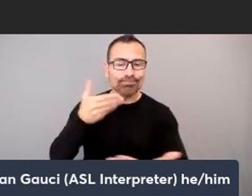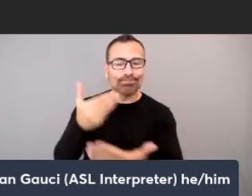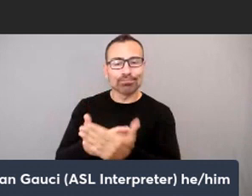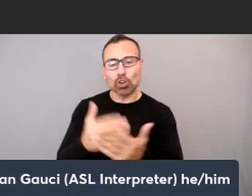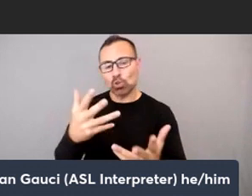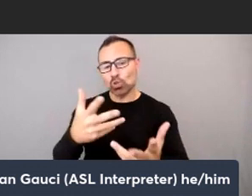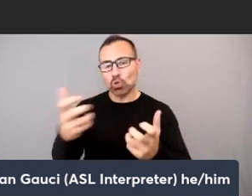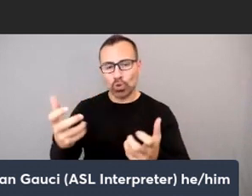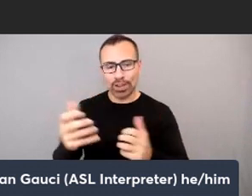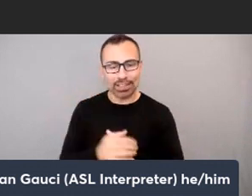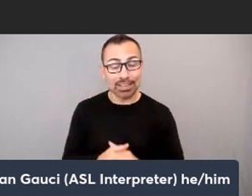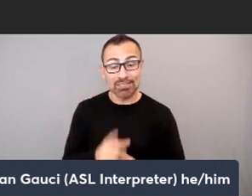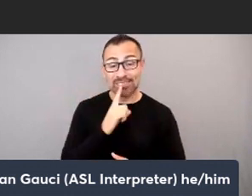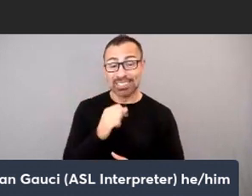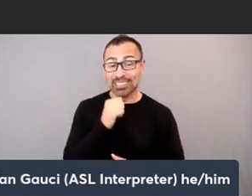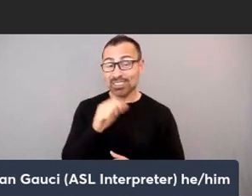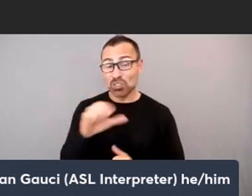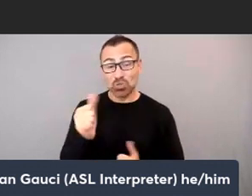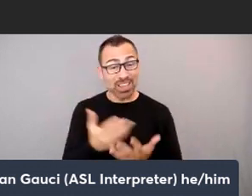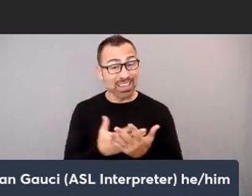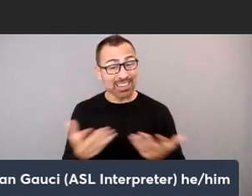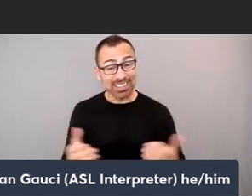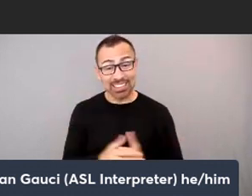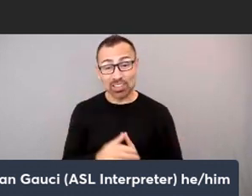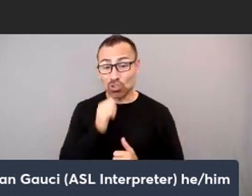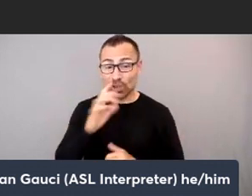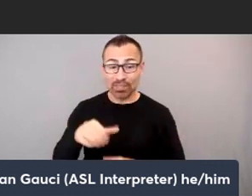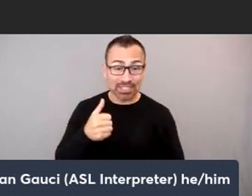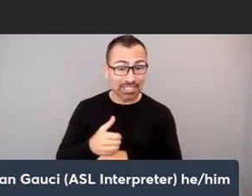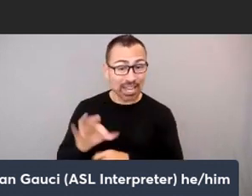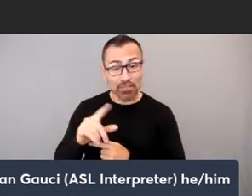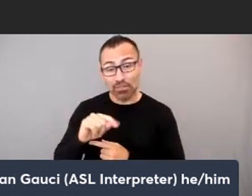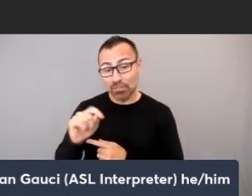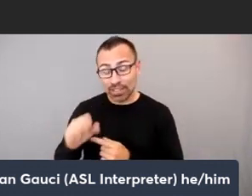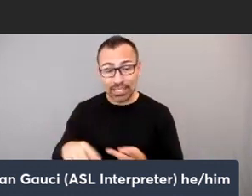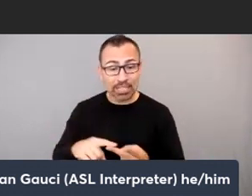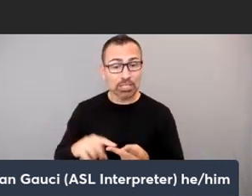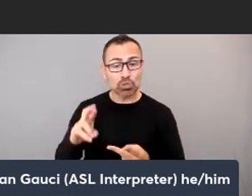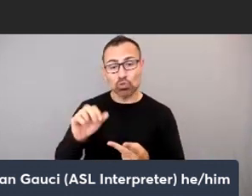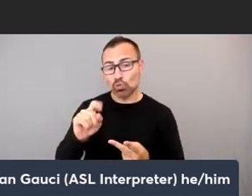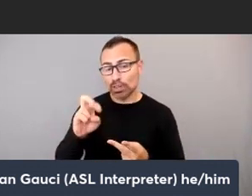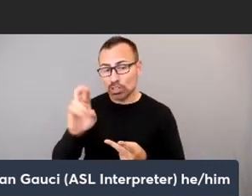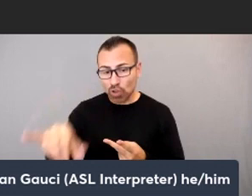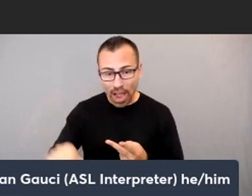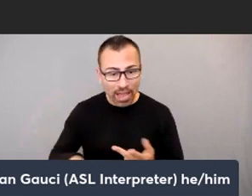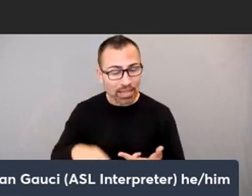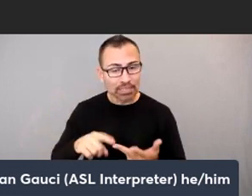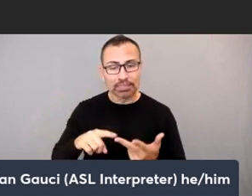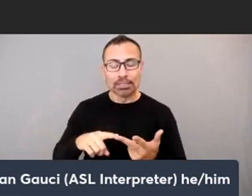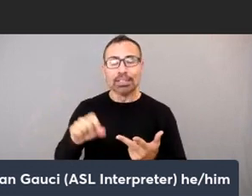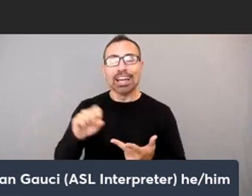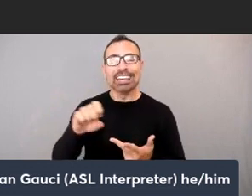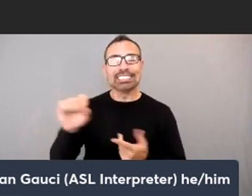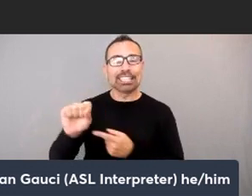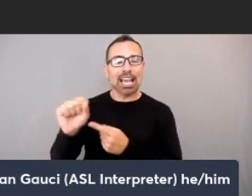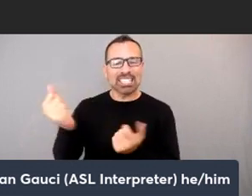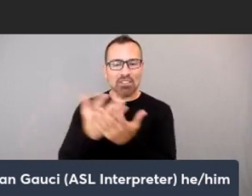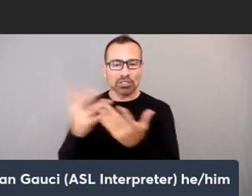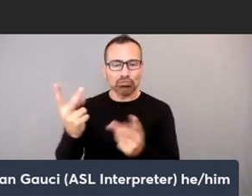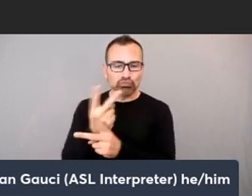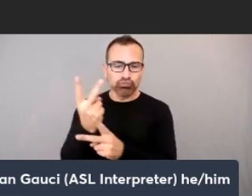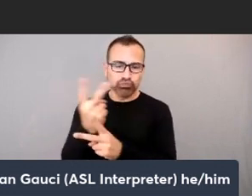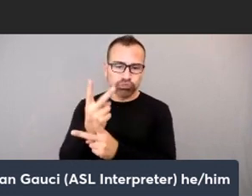up fleets. You don't have to worry about managing retries. SES just gives it to you all in a prepackaged